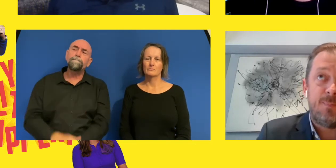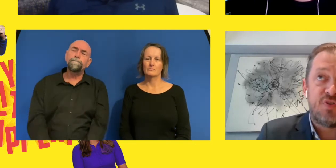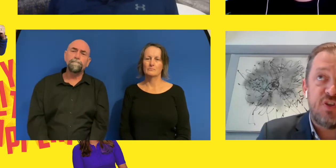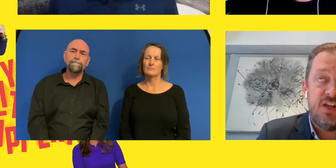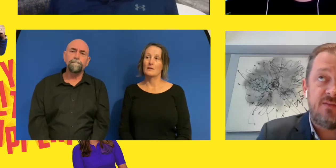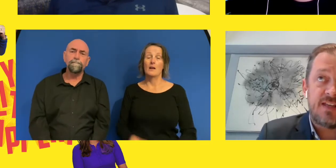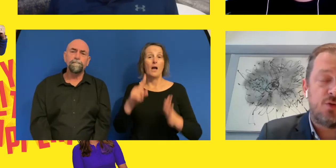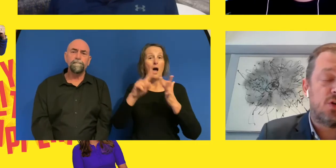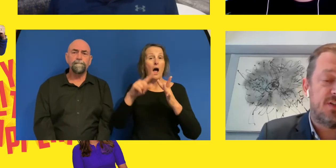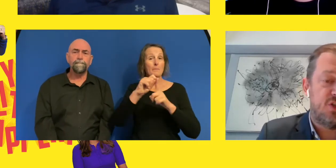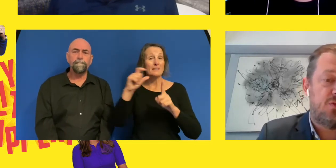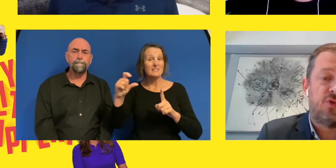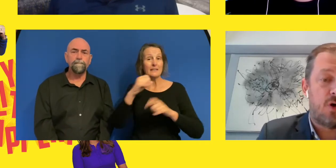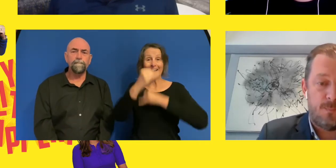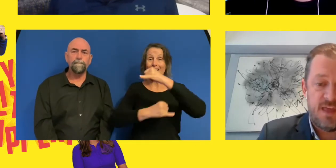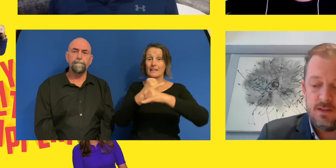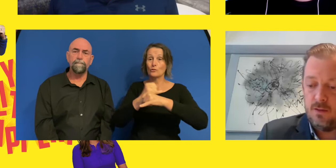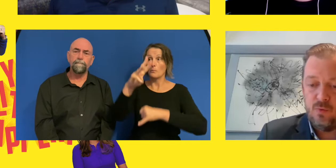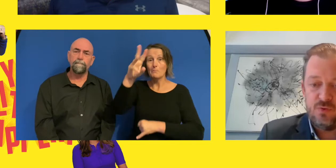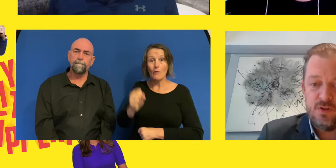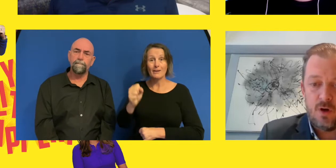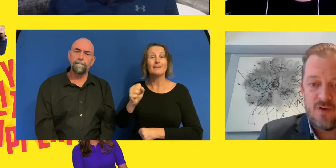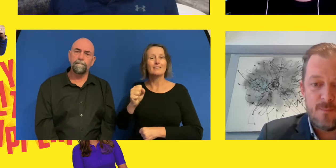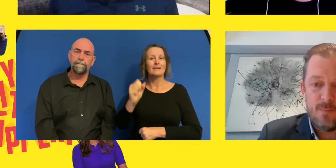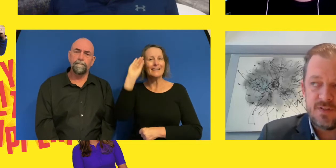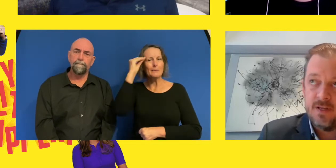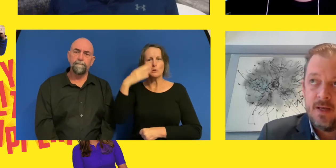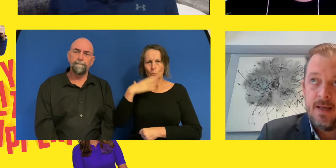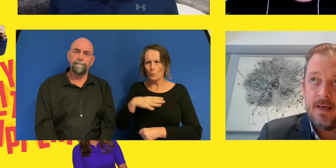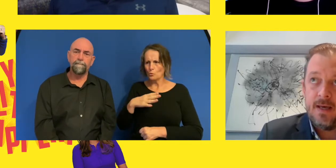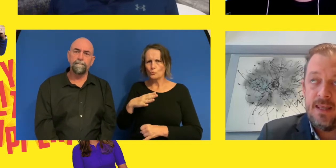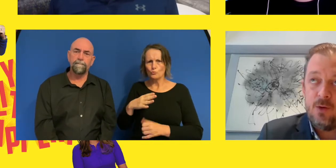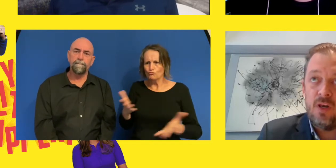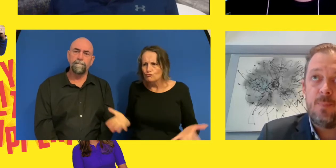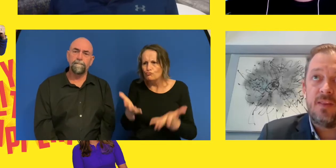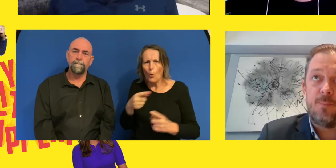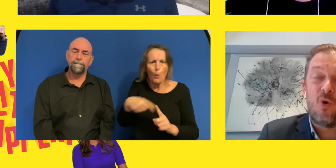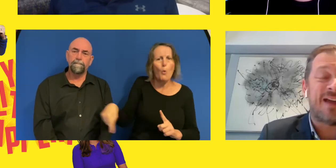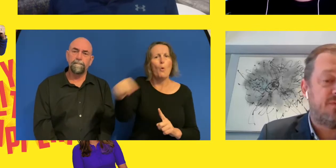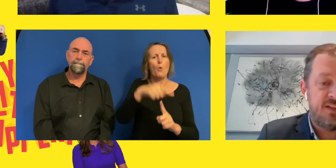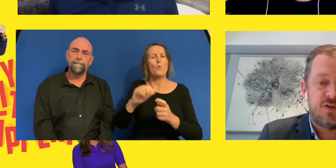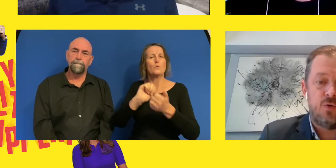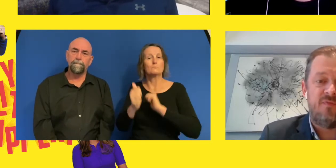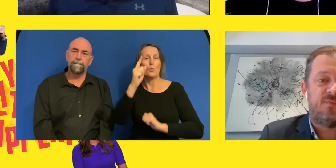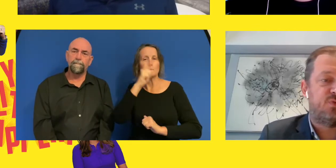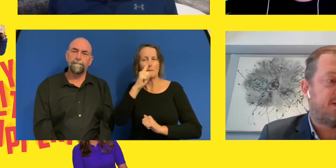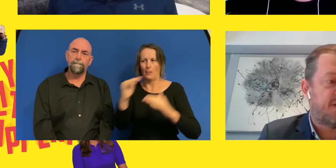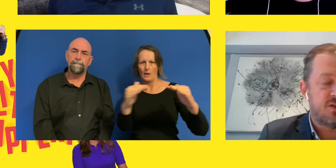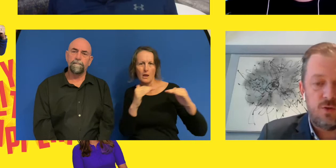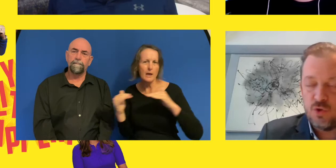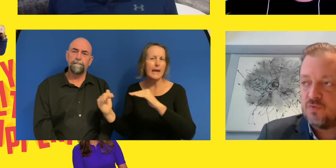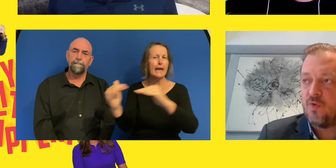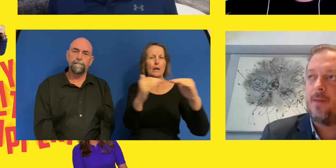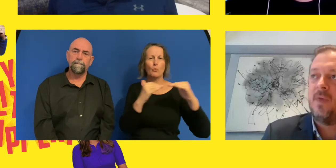really perceived as an organization for all, that we treat all of our members equally but proactively. So we try to